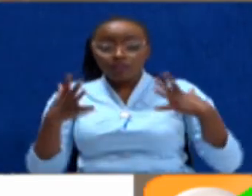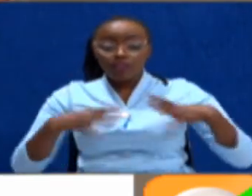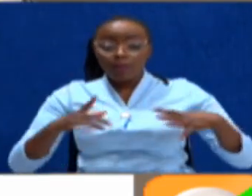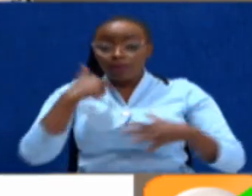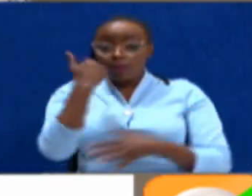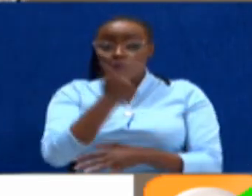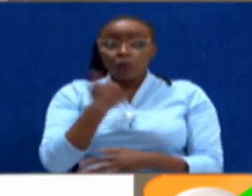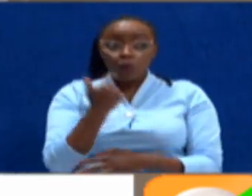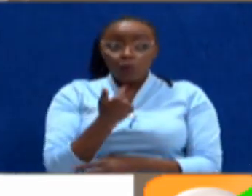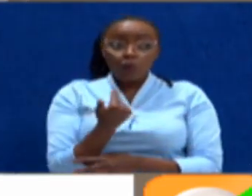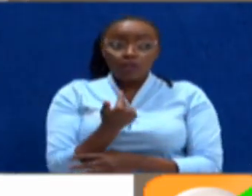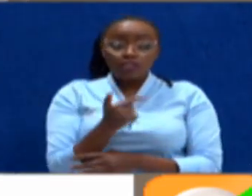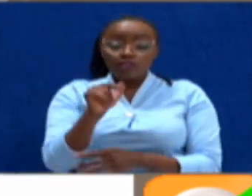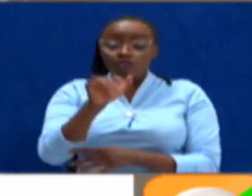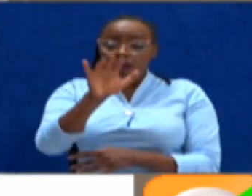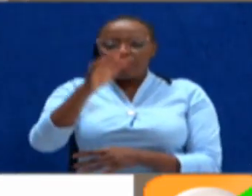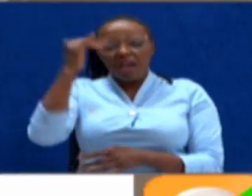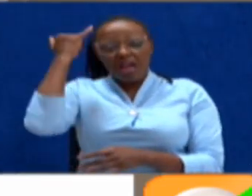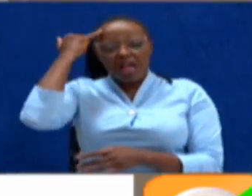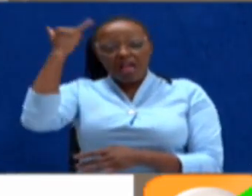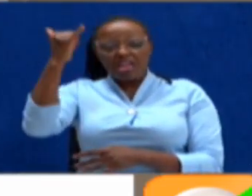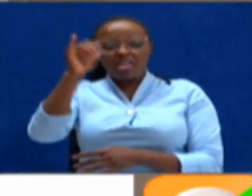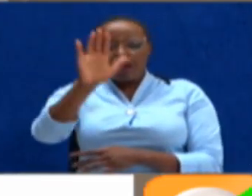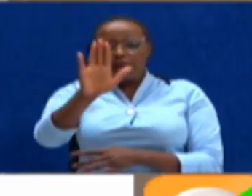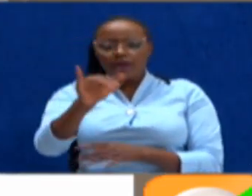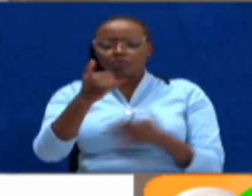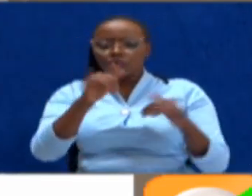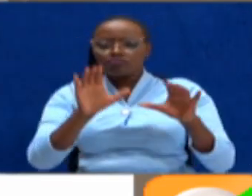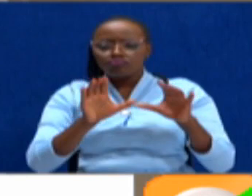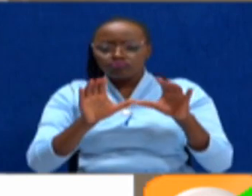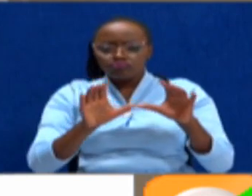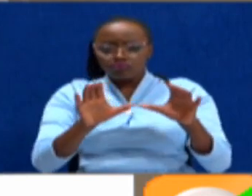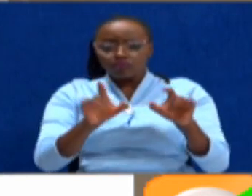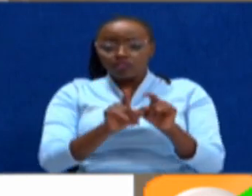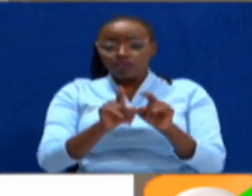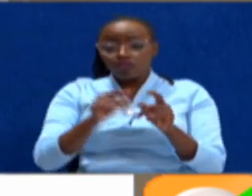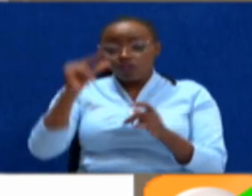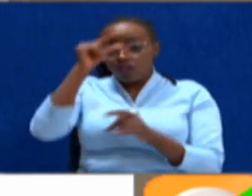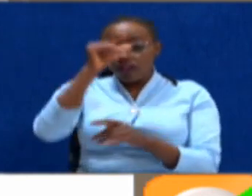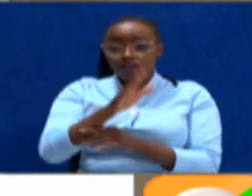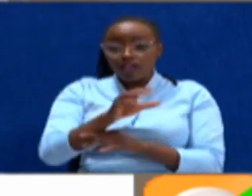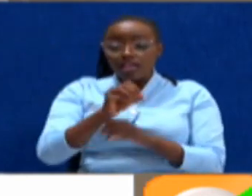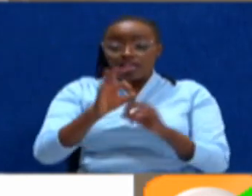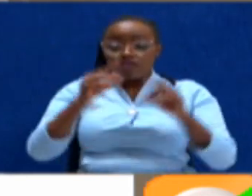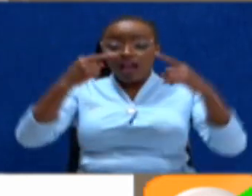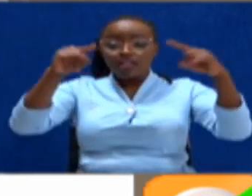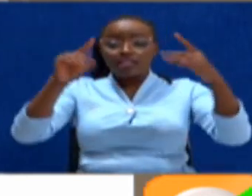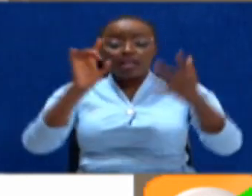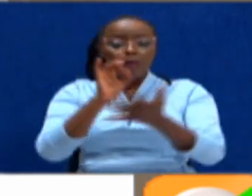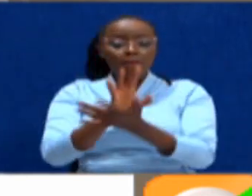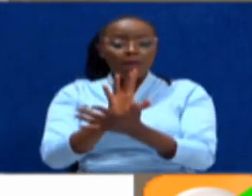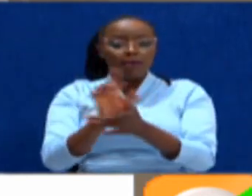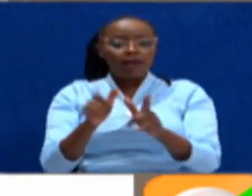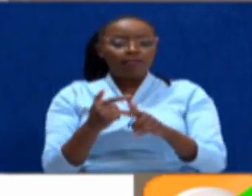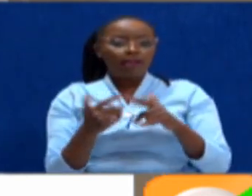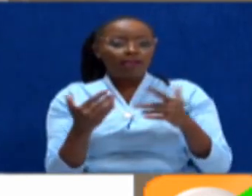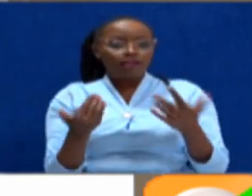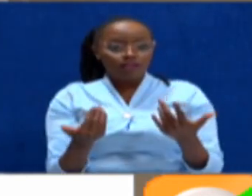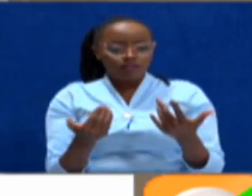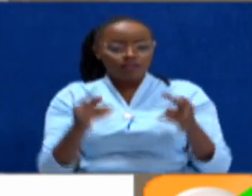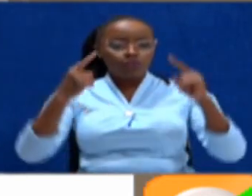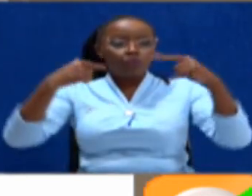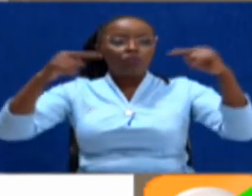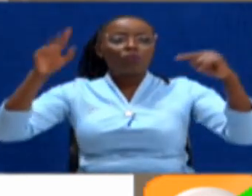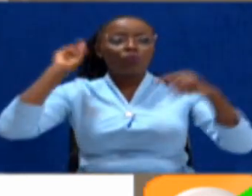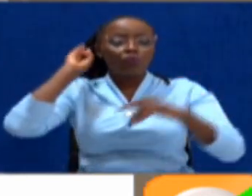who, in their estimation, are pushing for the governor's impeachment, if she's successfully impeached, then it will be a